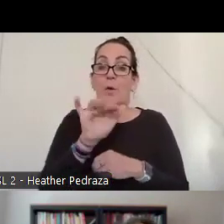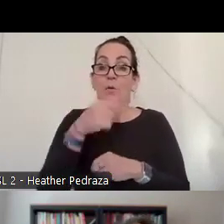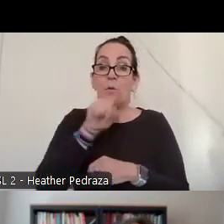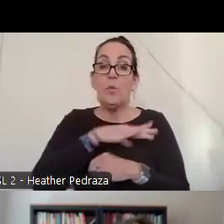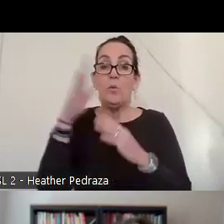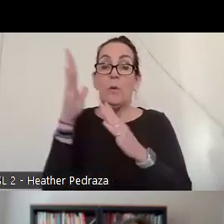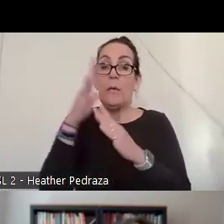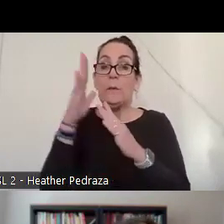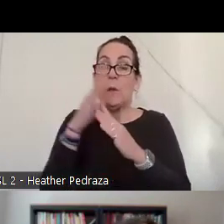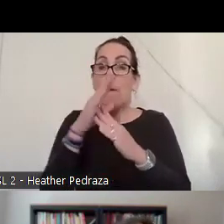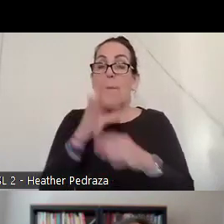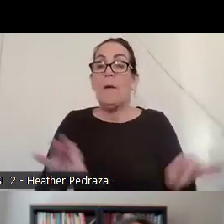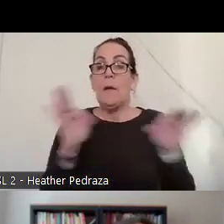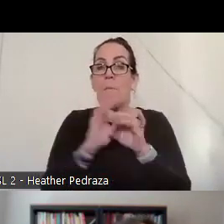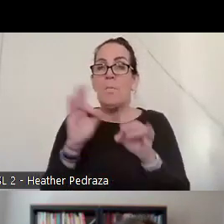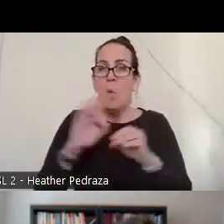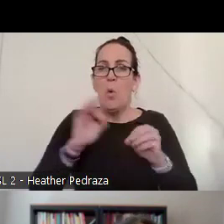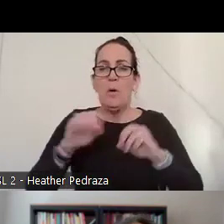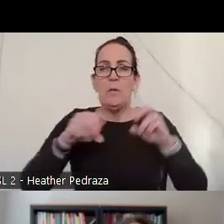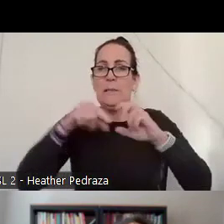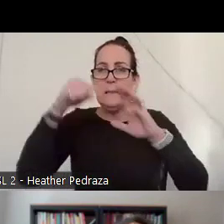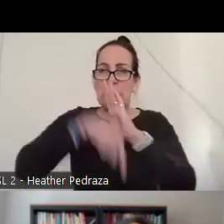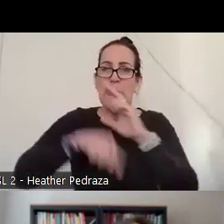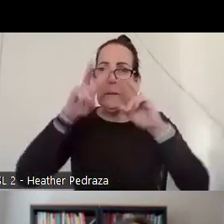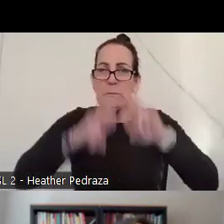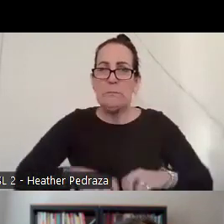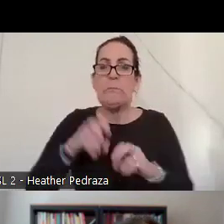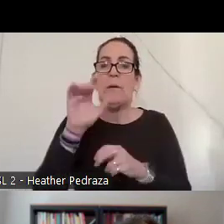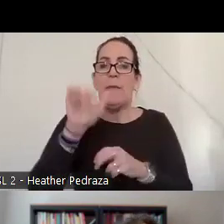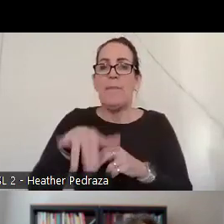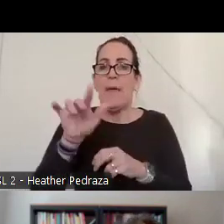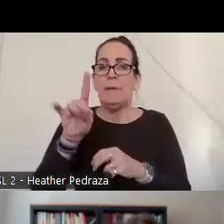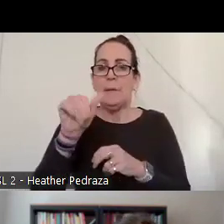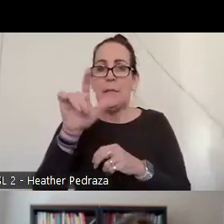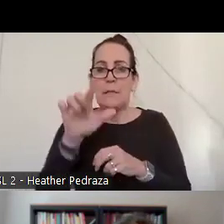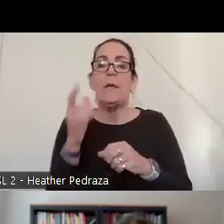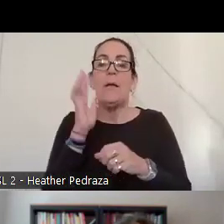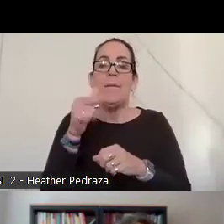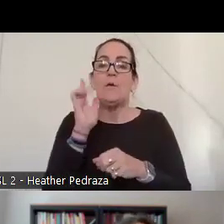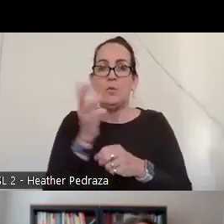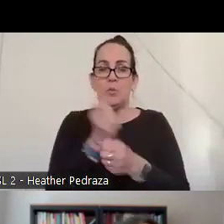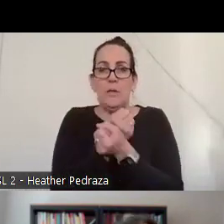project that are really succinct and visually appealing and can be shared across stakeholder